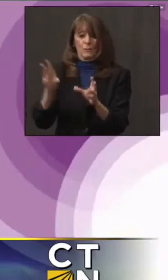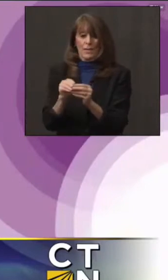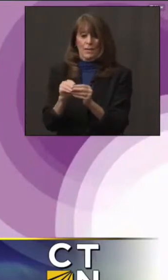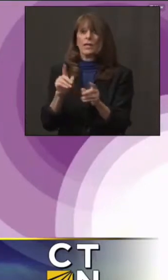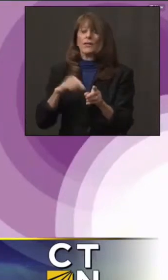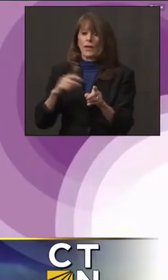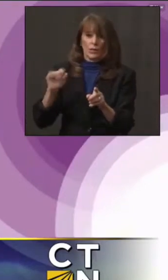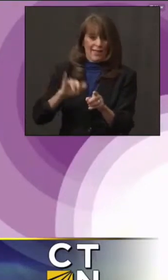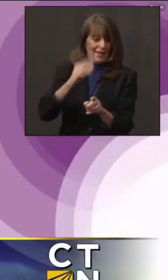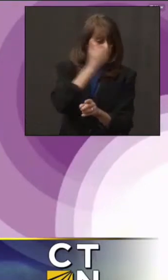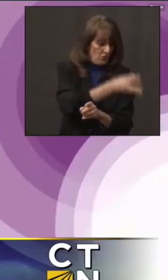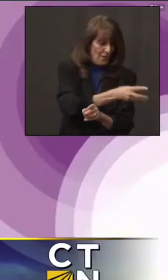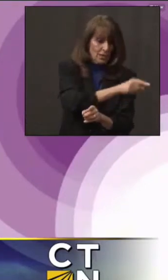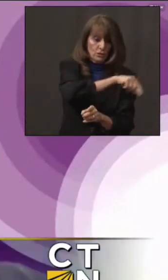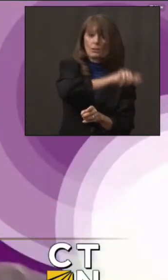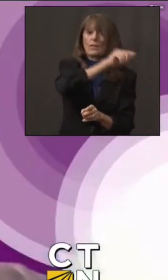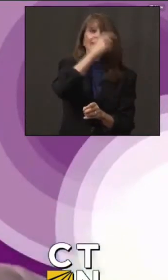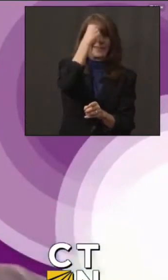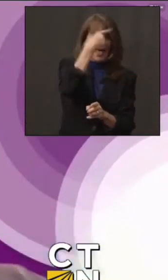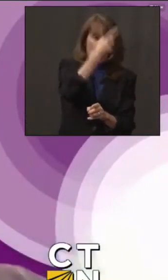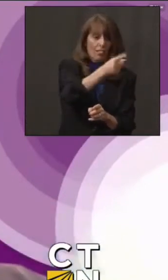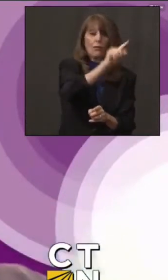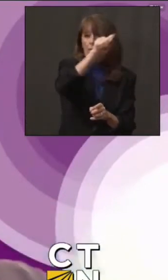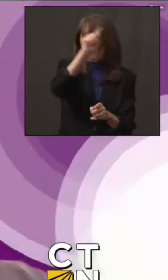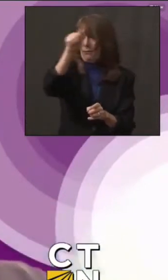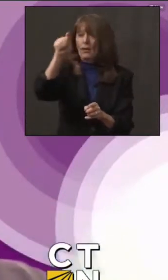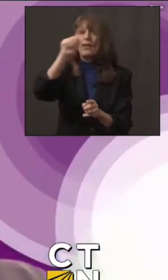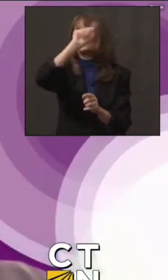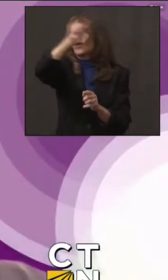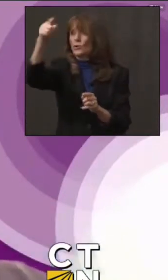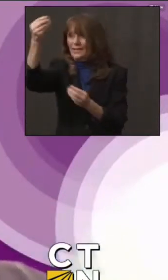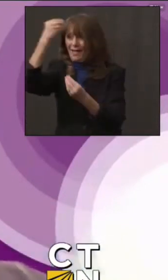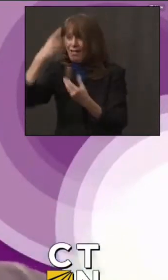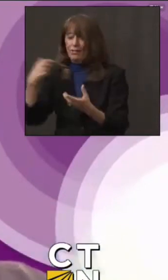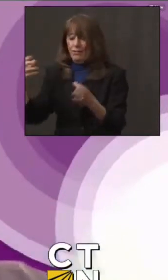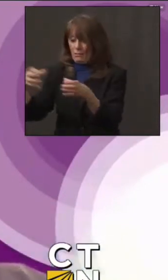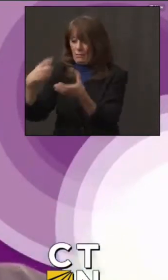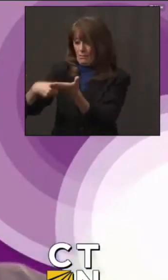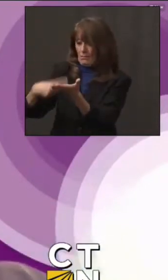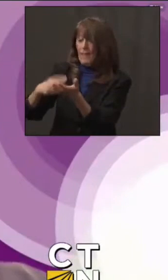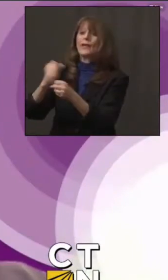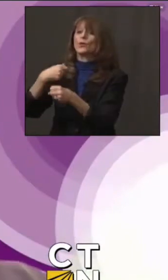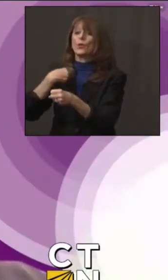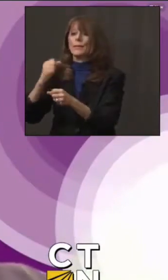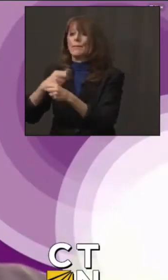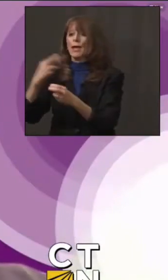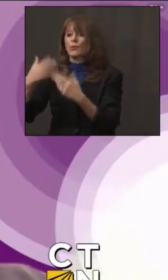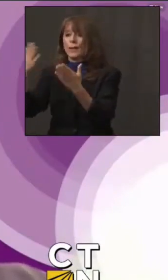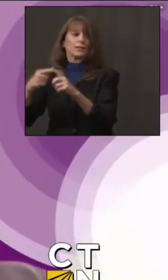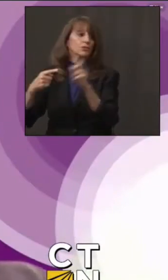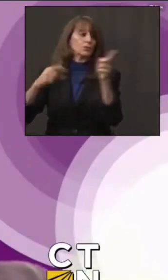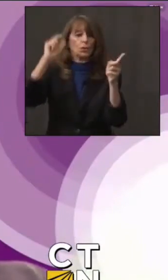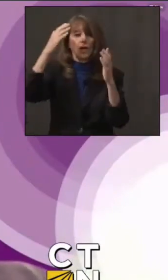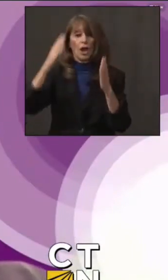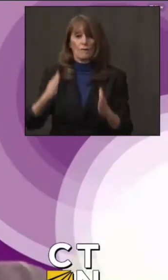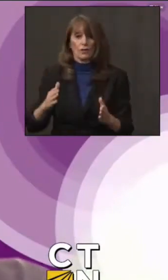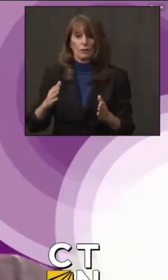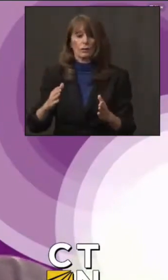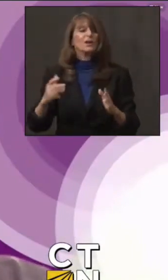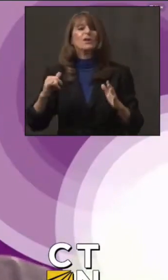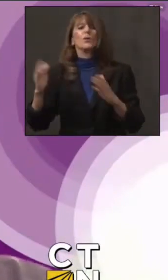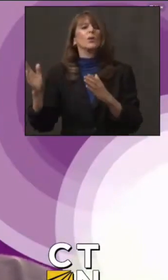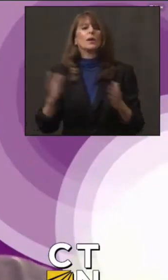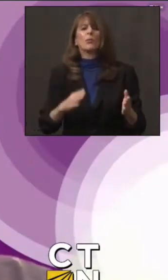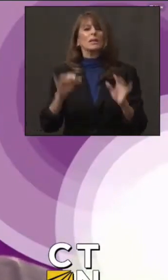that is, we collectively sort of synthesize that information, and then we make the recommendation to the governor. Our intent is to not change that